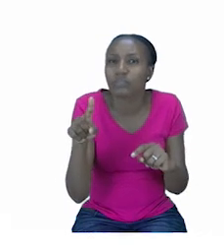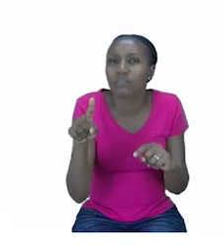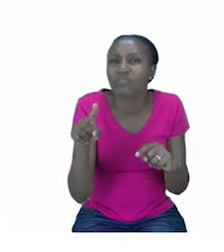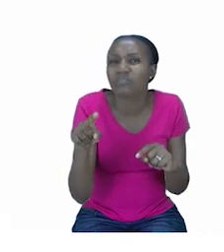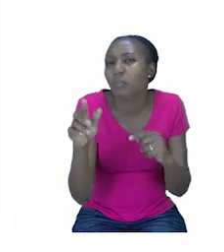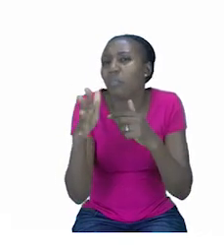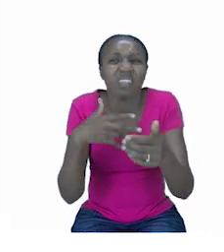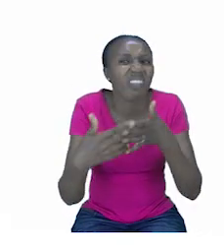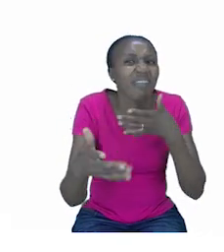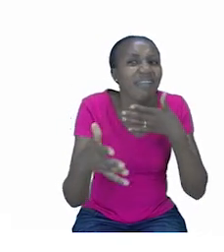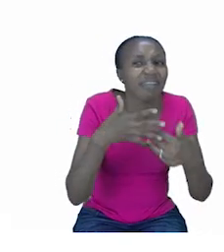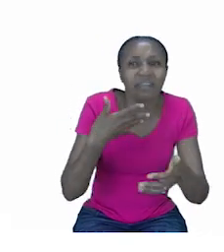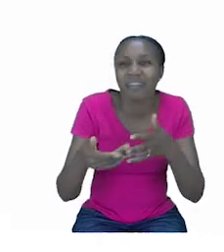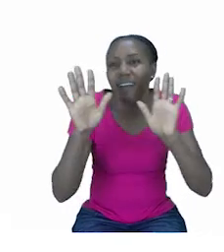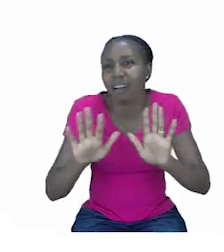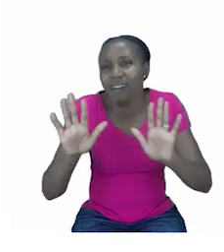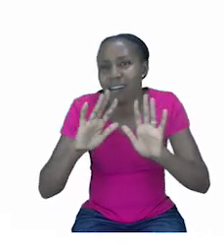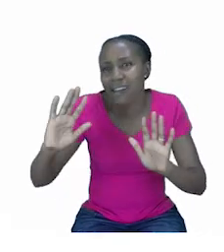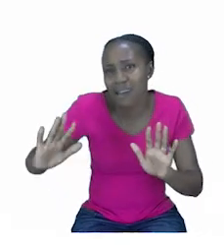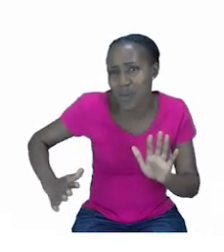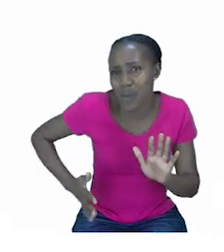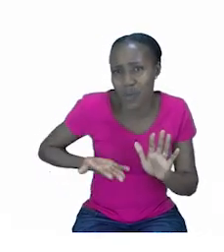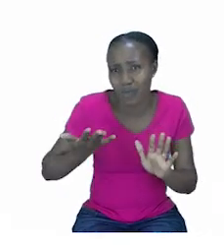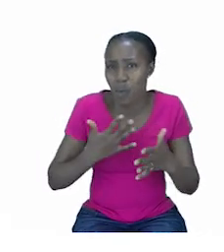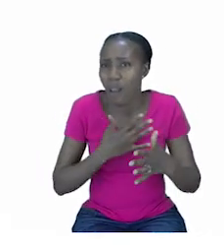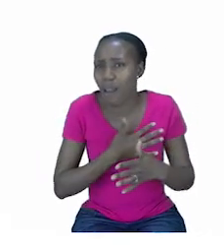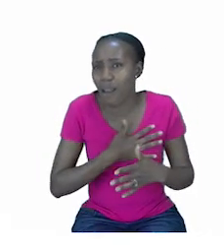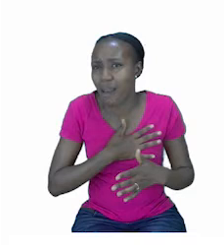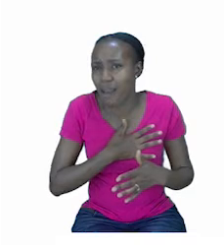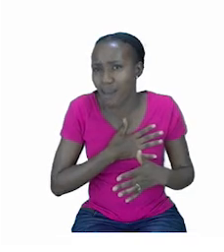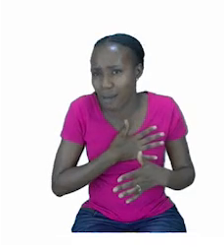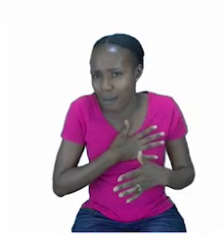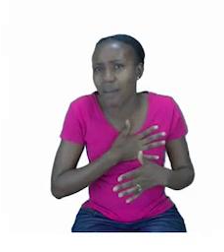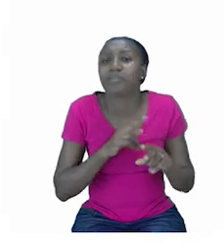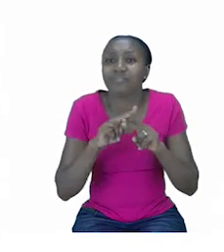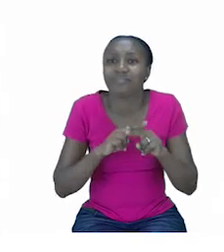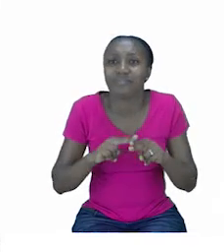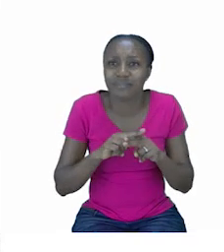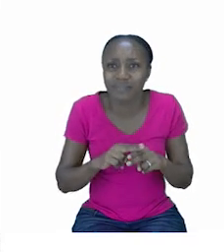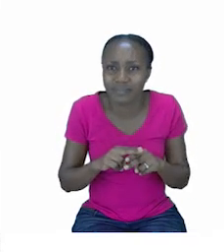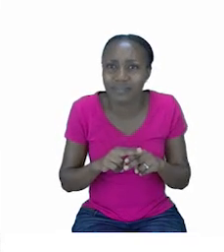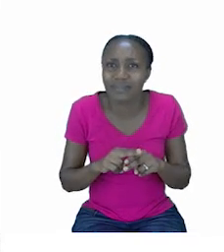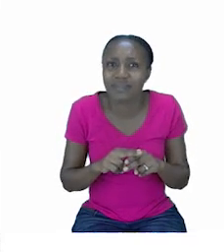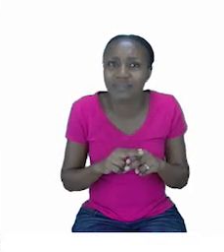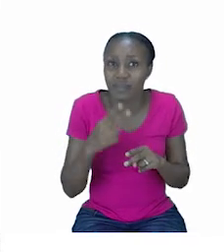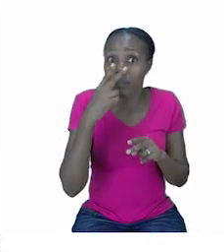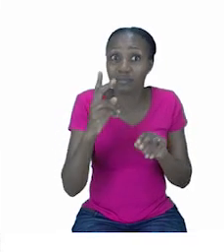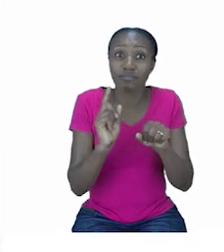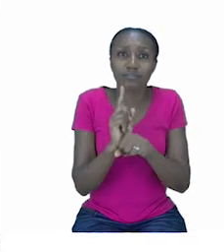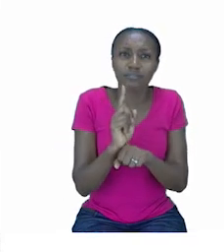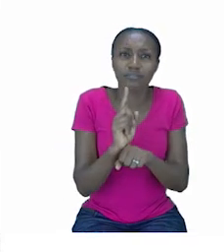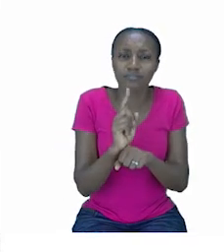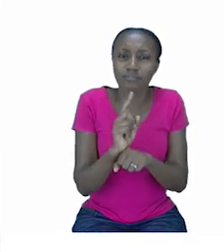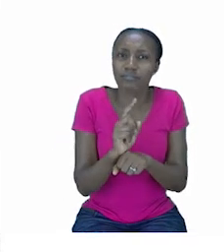any color you like. Let's take a look at the first one. There is someone standing alone